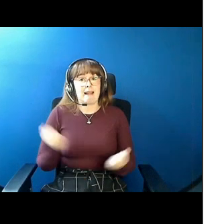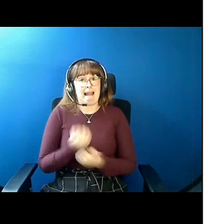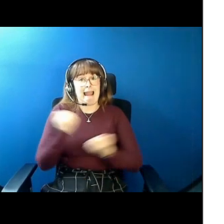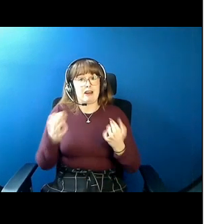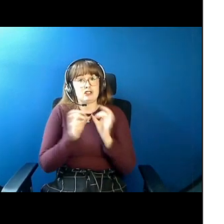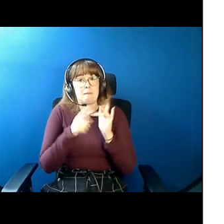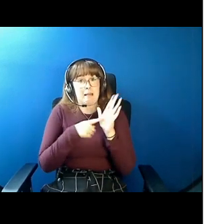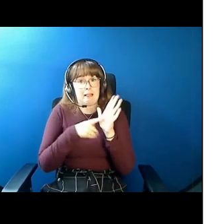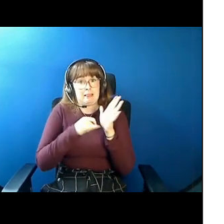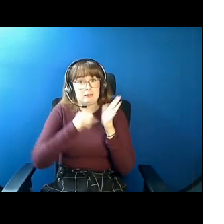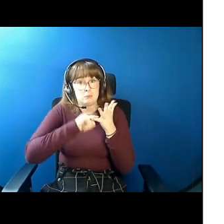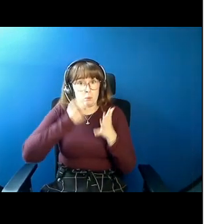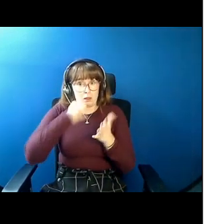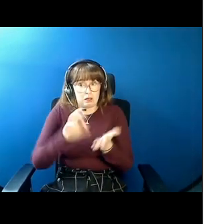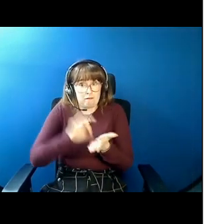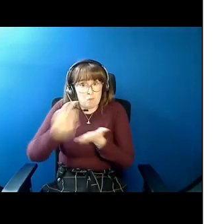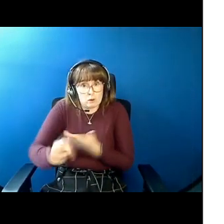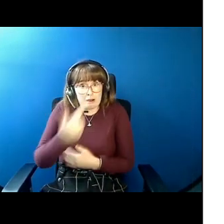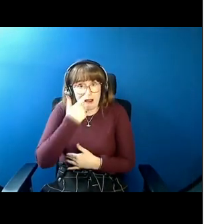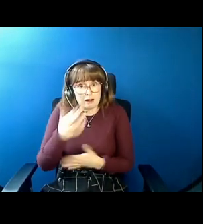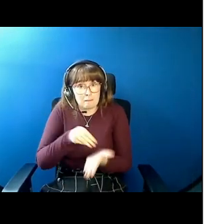our customers at the end of all this?